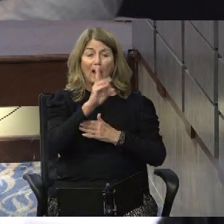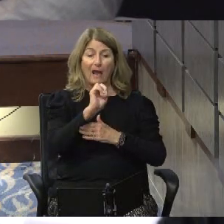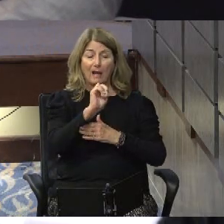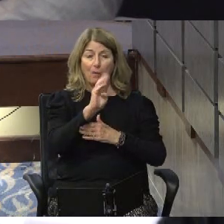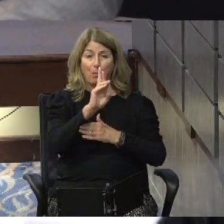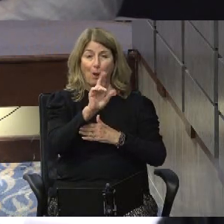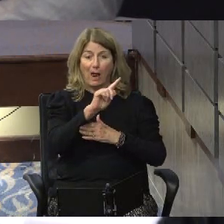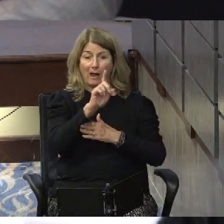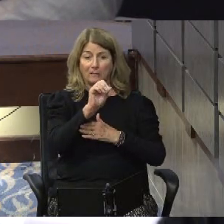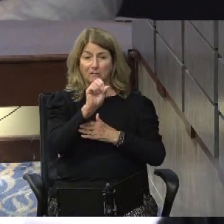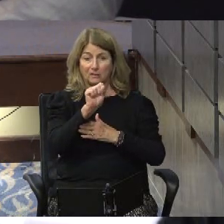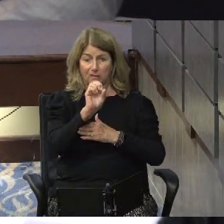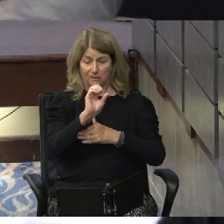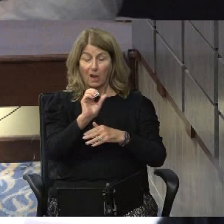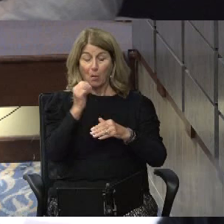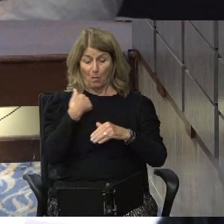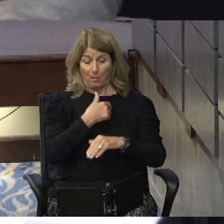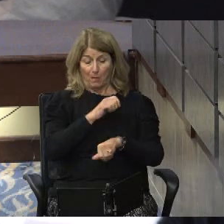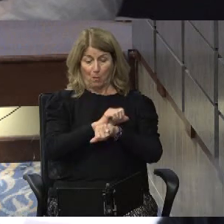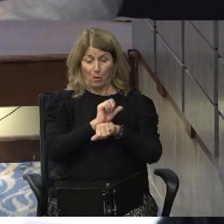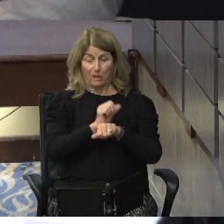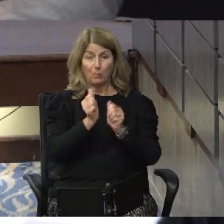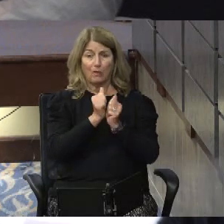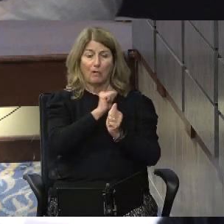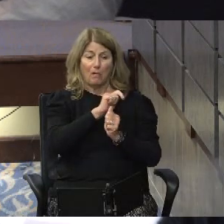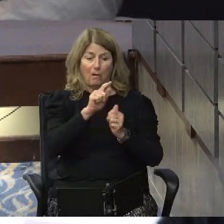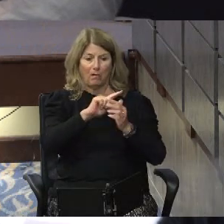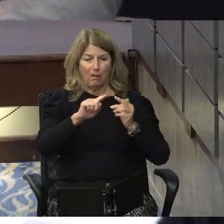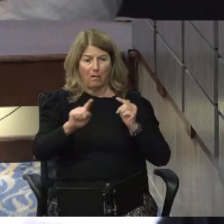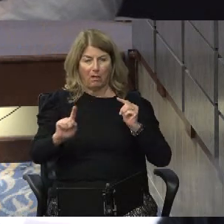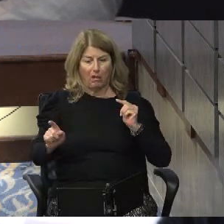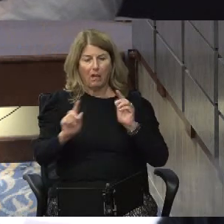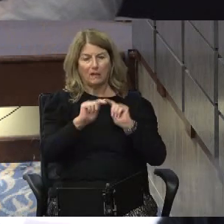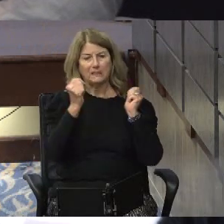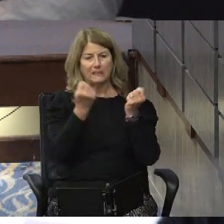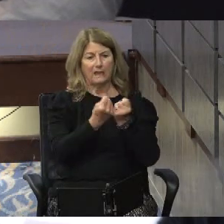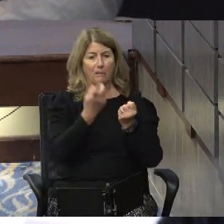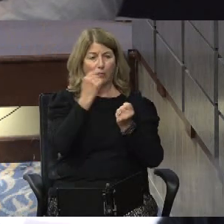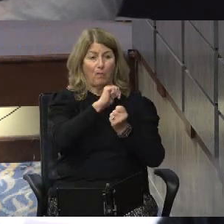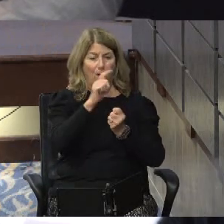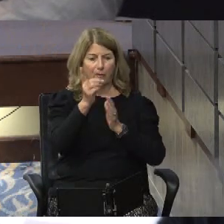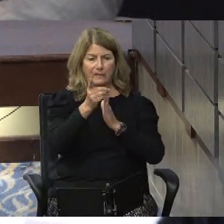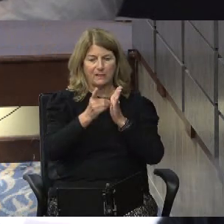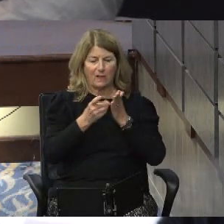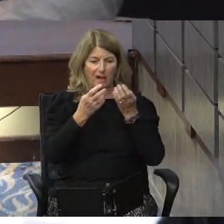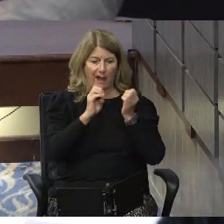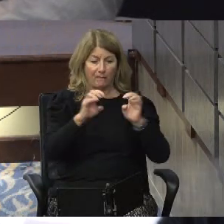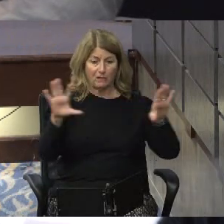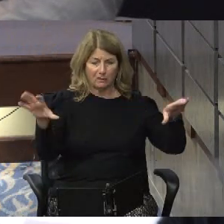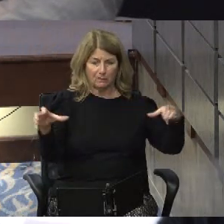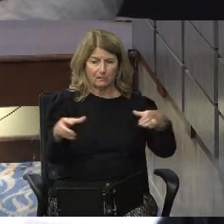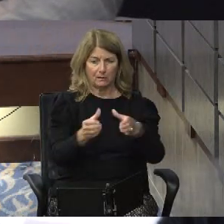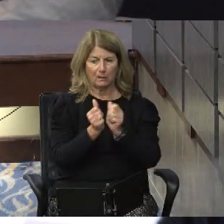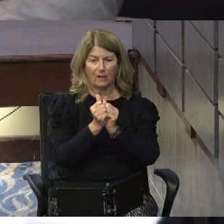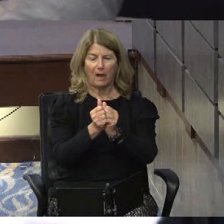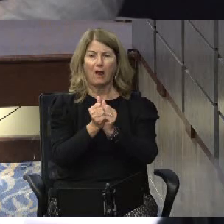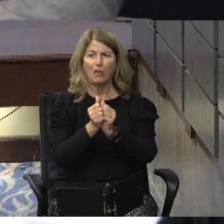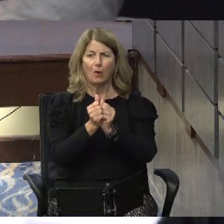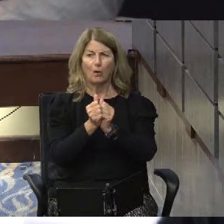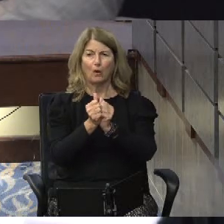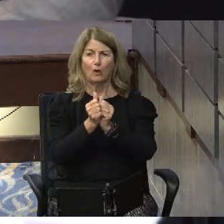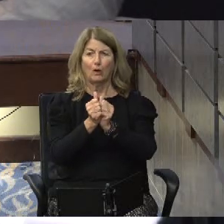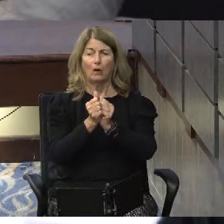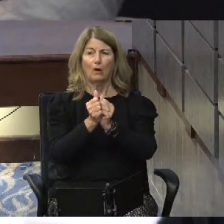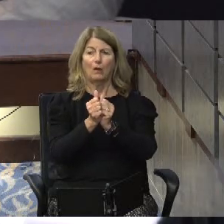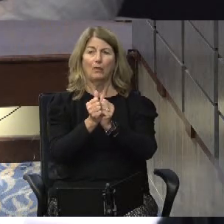with all of those teams to integrate all of these design efforts together, and so that they all are